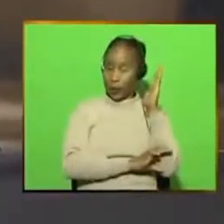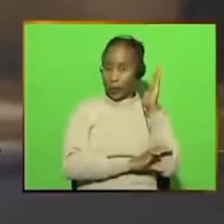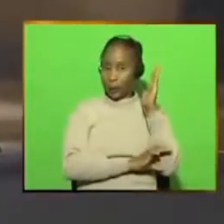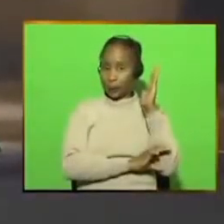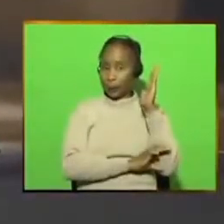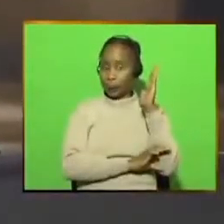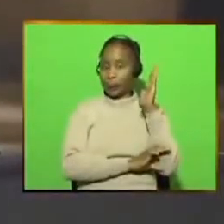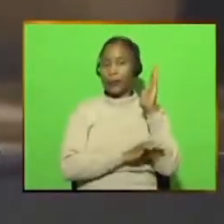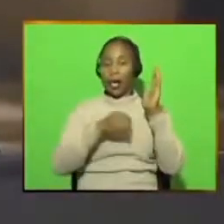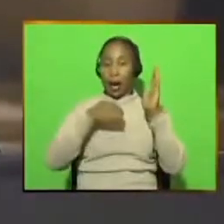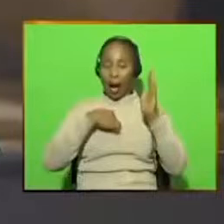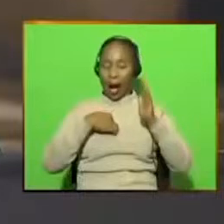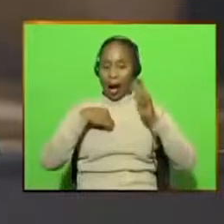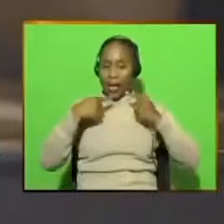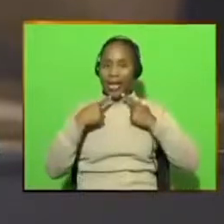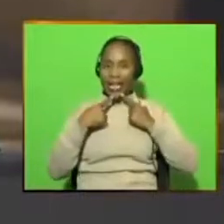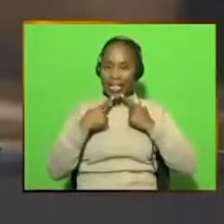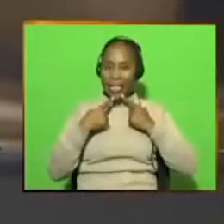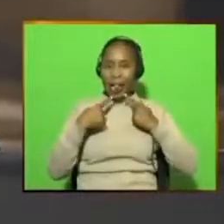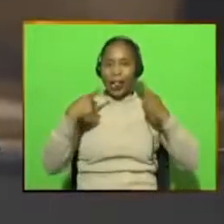I accordingly declare